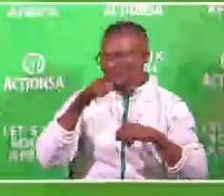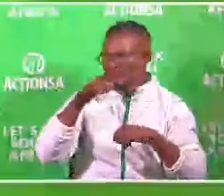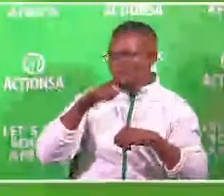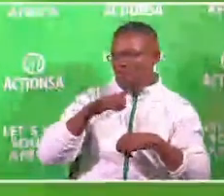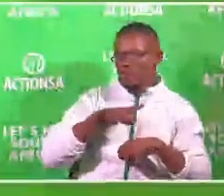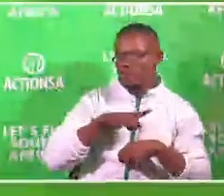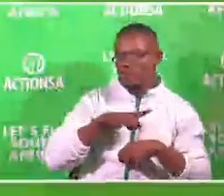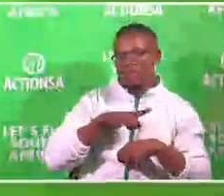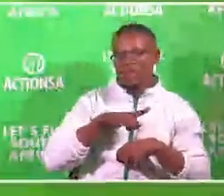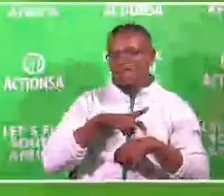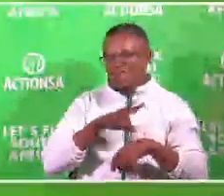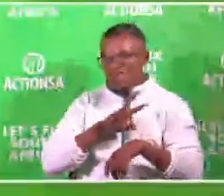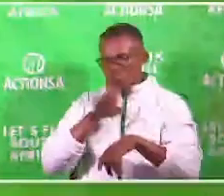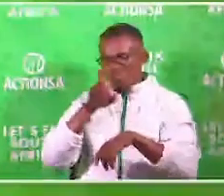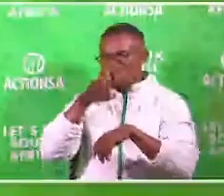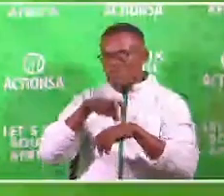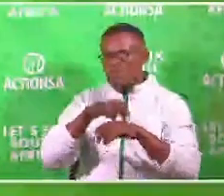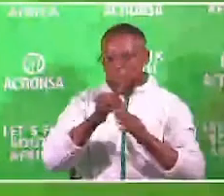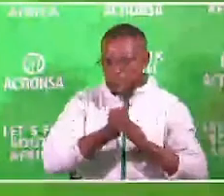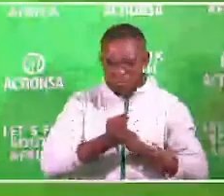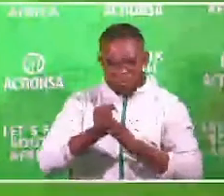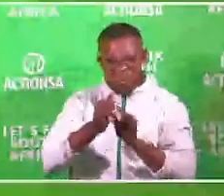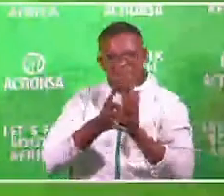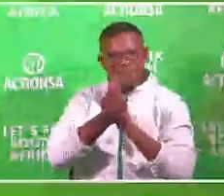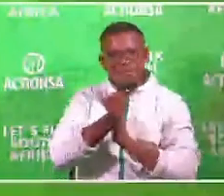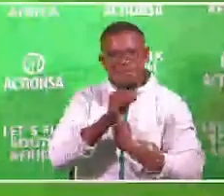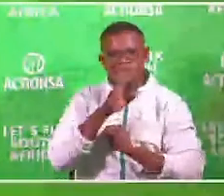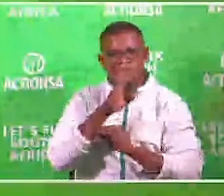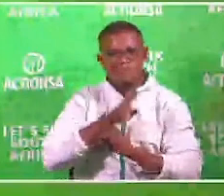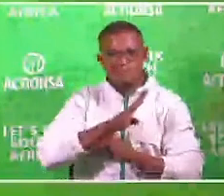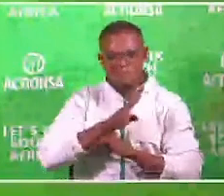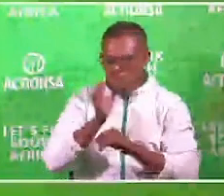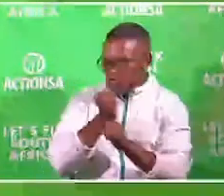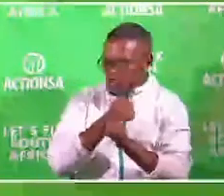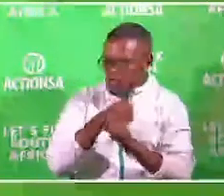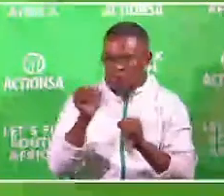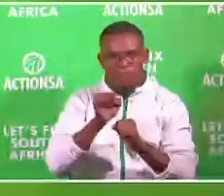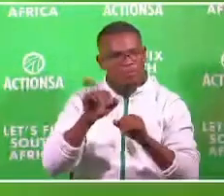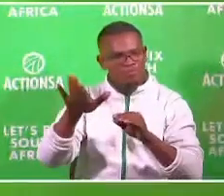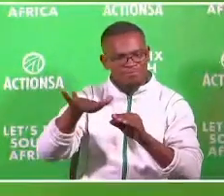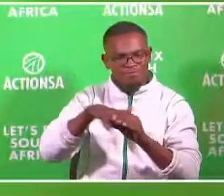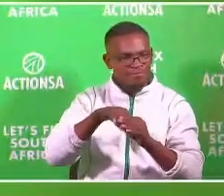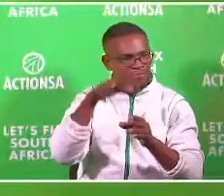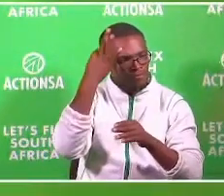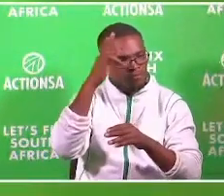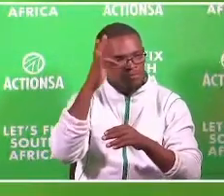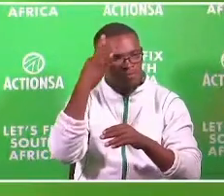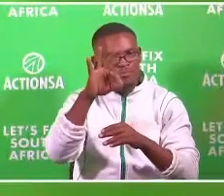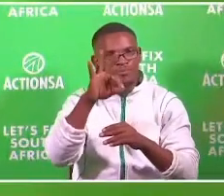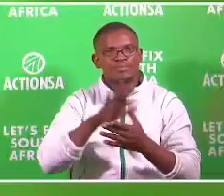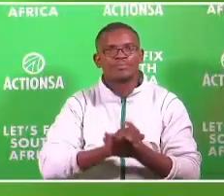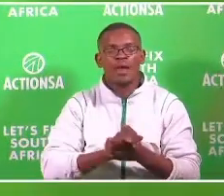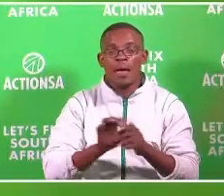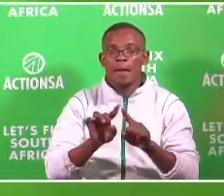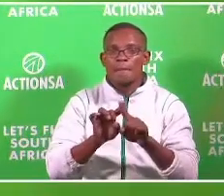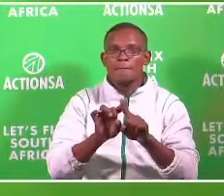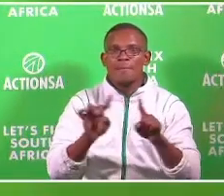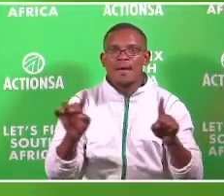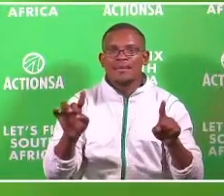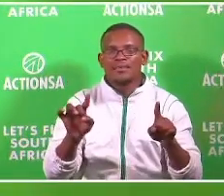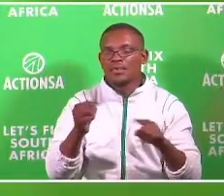we lacked depth of leadership and would never be in government. But